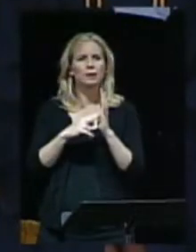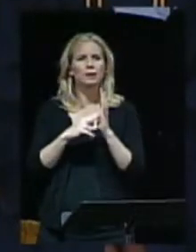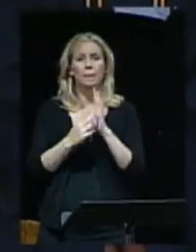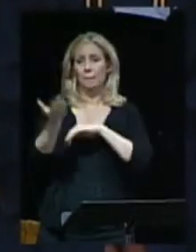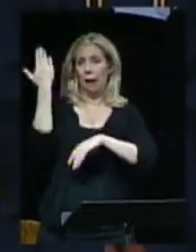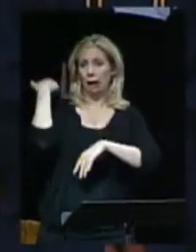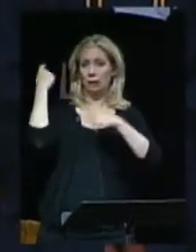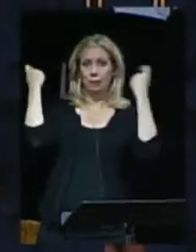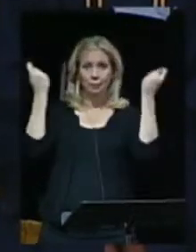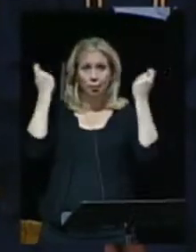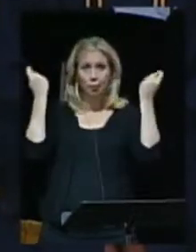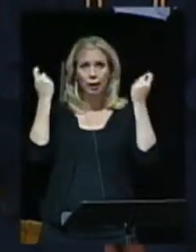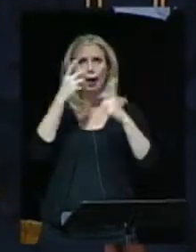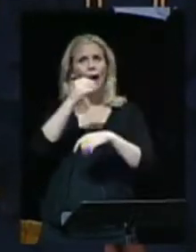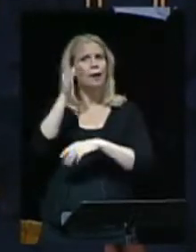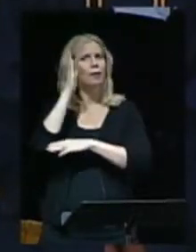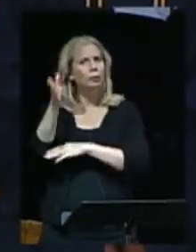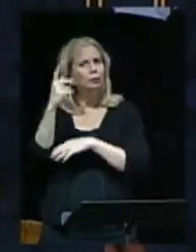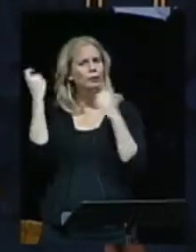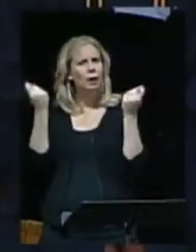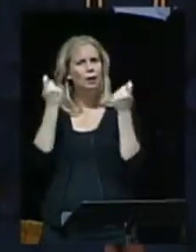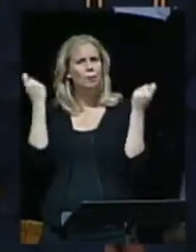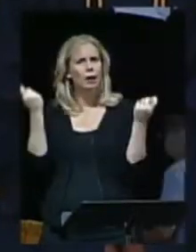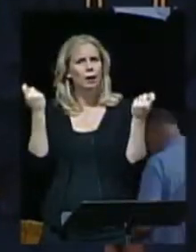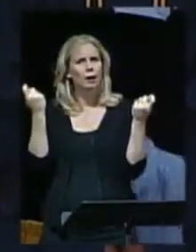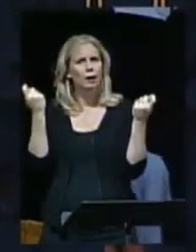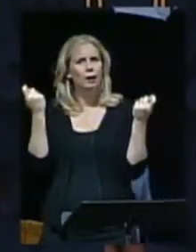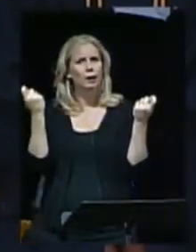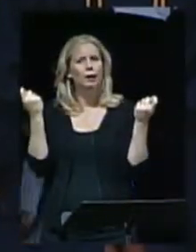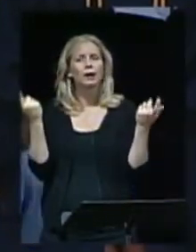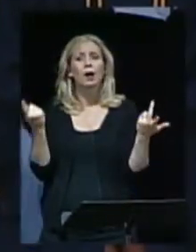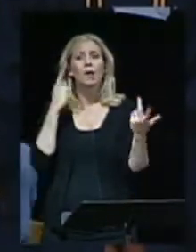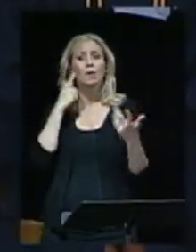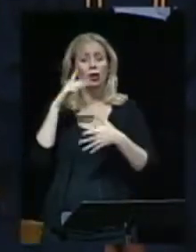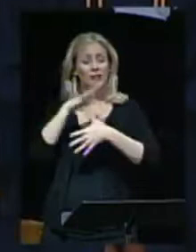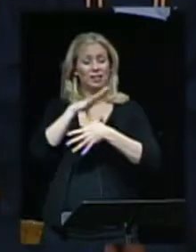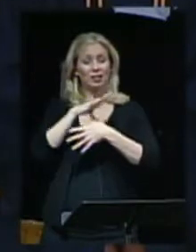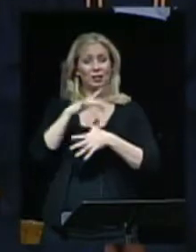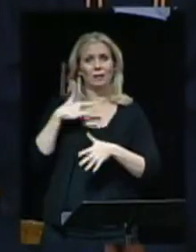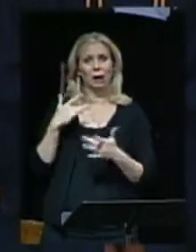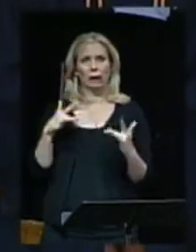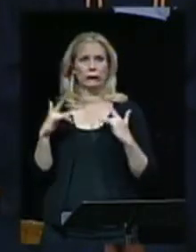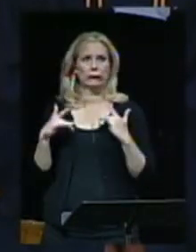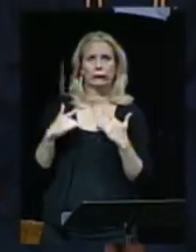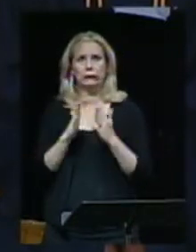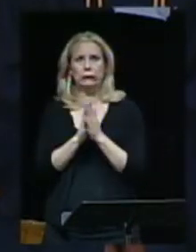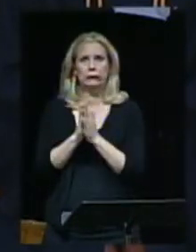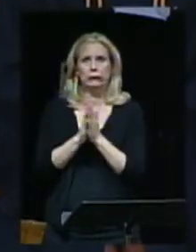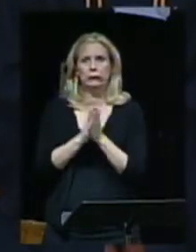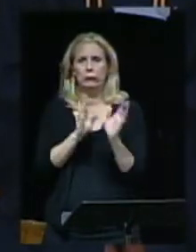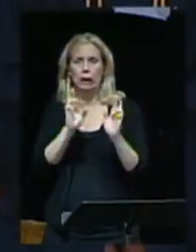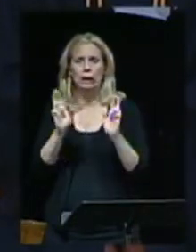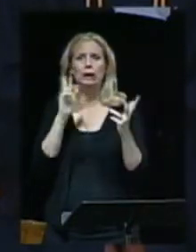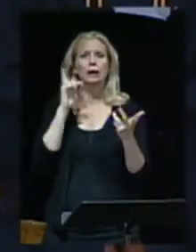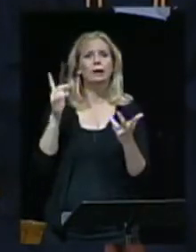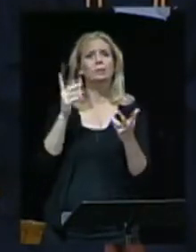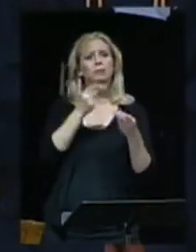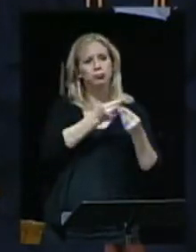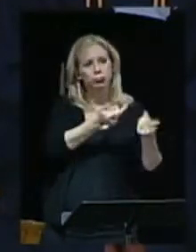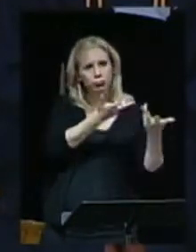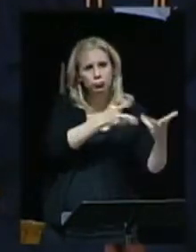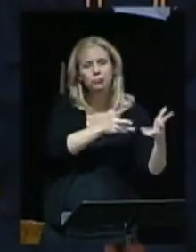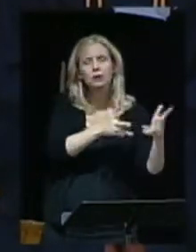past and our futures. It's the best cure for senioritis, but comes with a side effect of never-ending